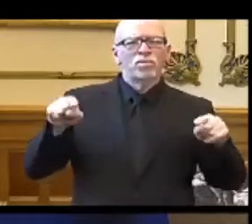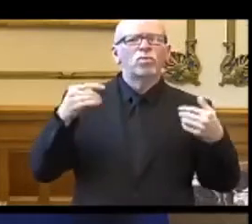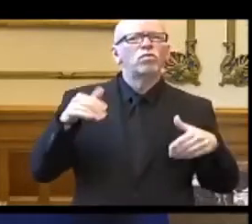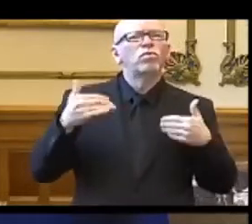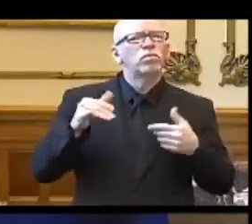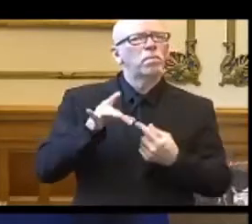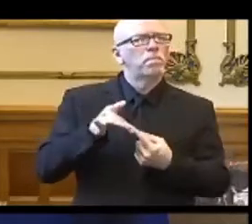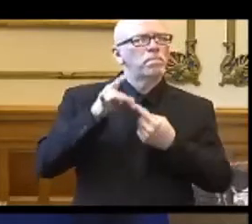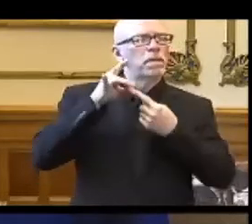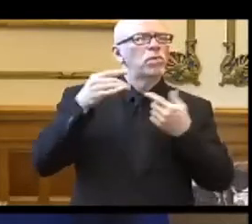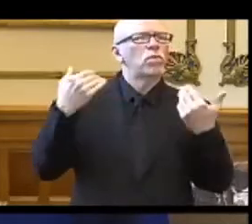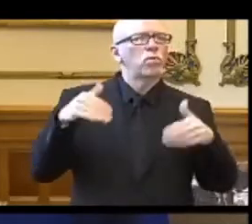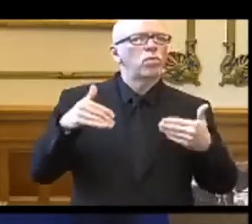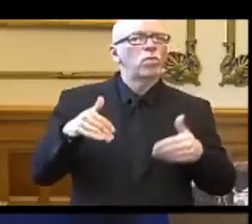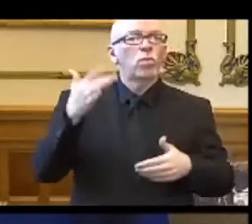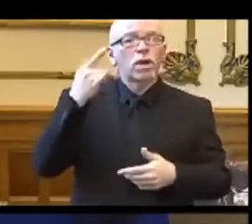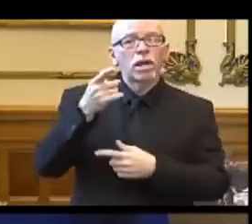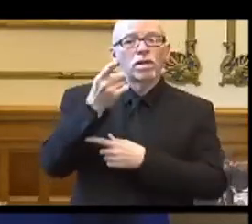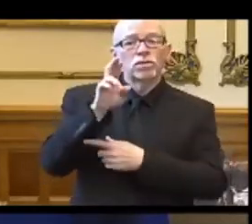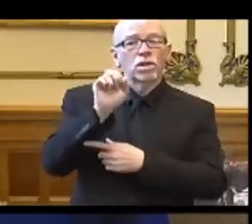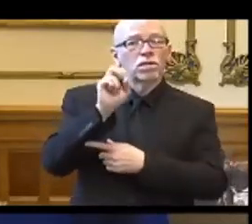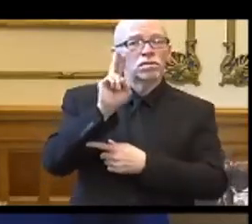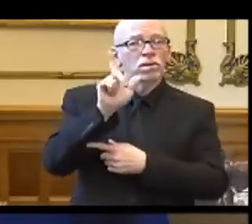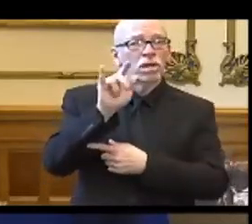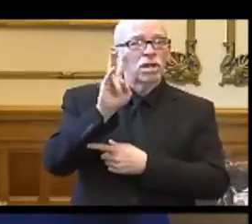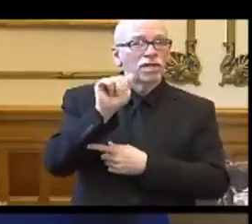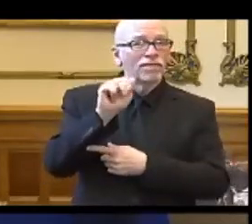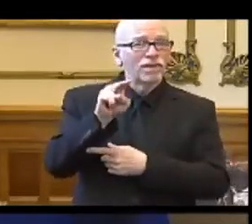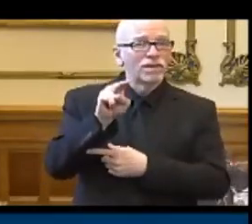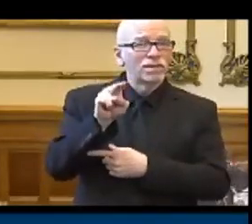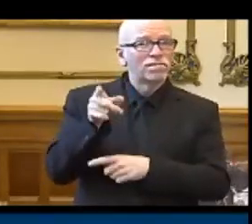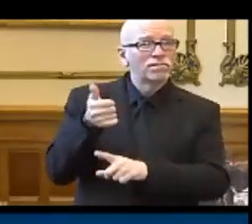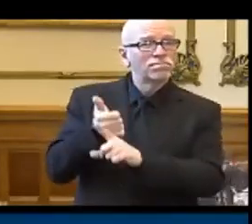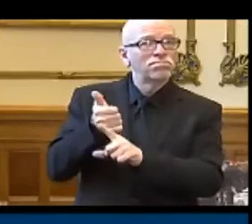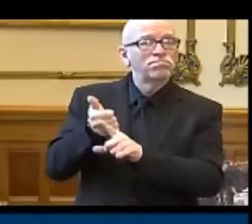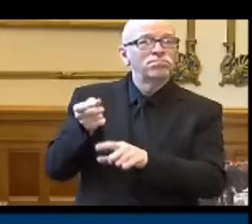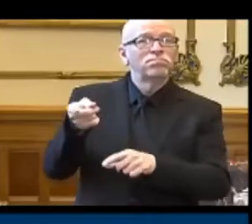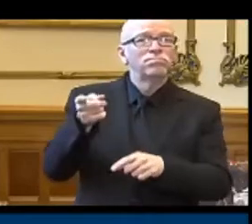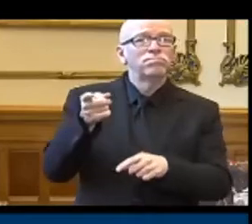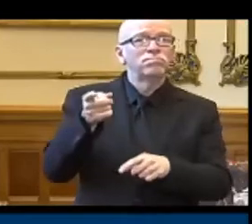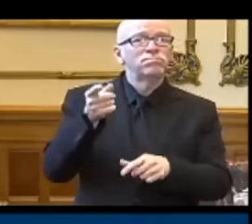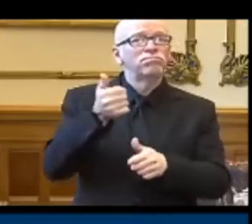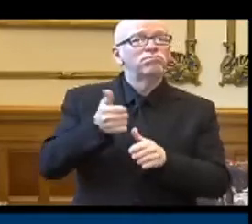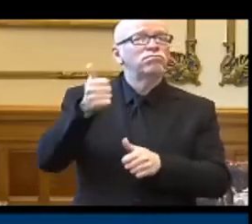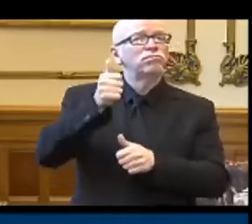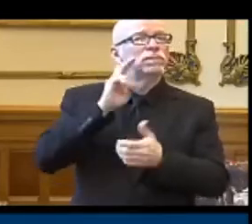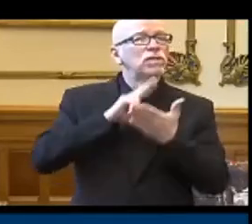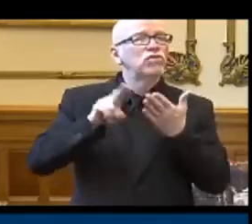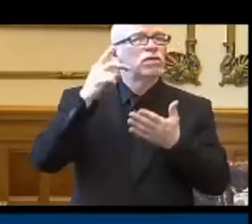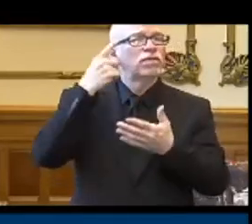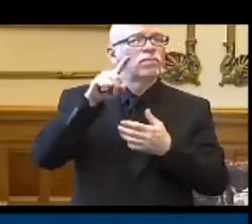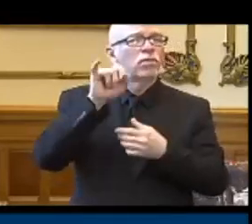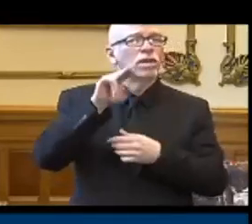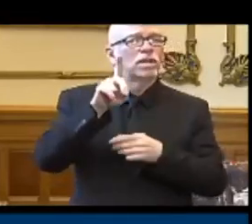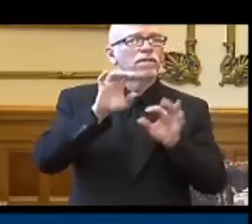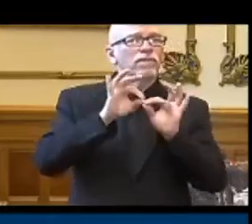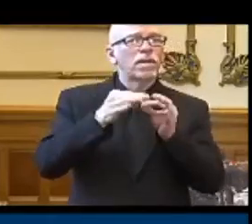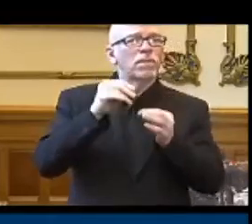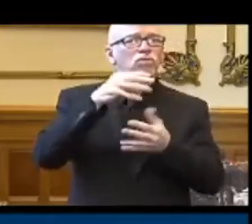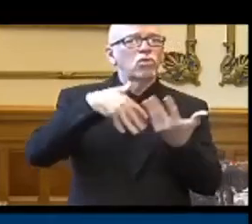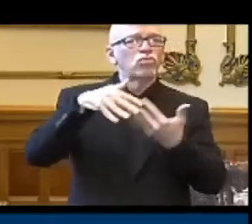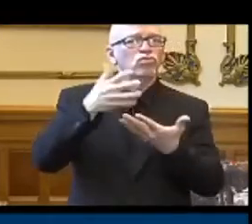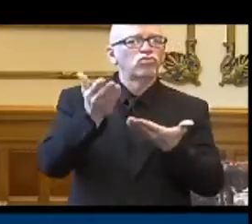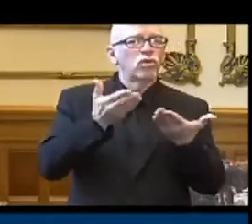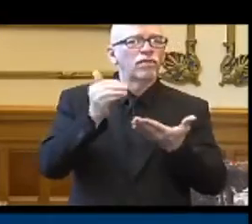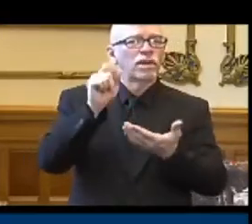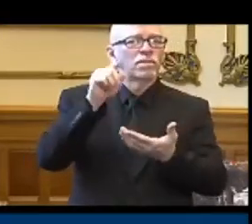that Dr. Sullivan, who is the Secretary of the Indiana Family and Social